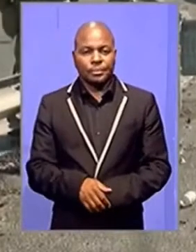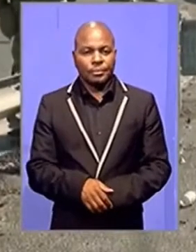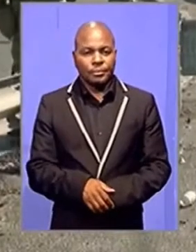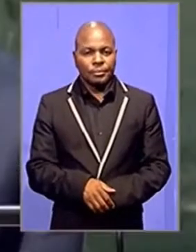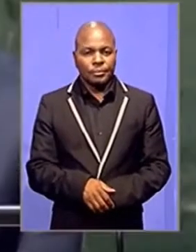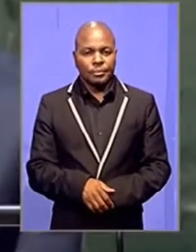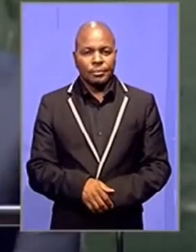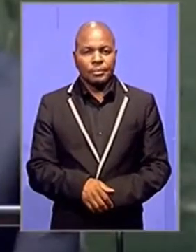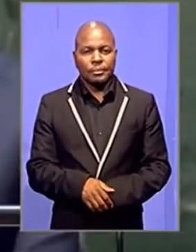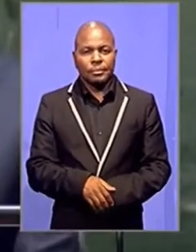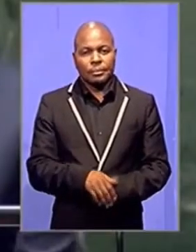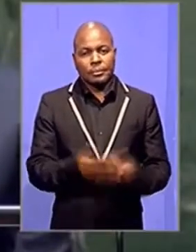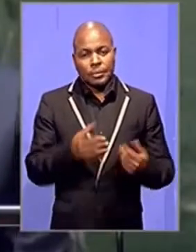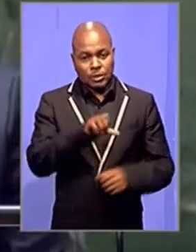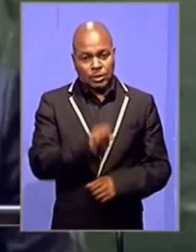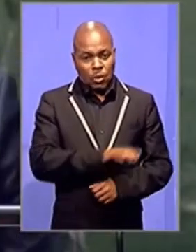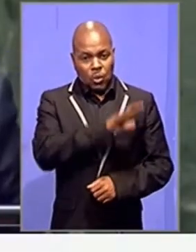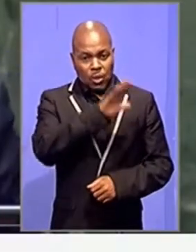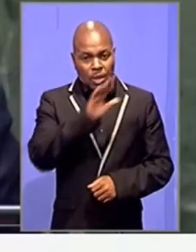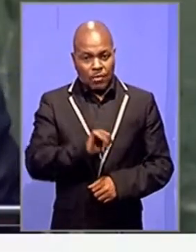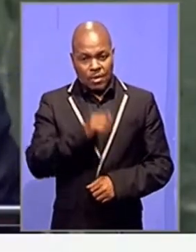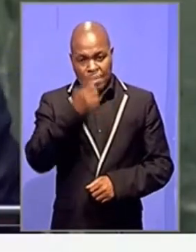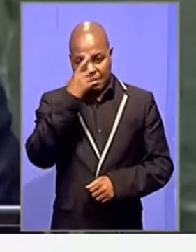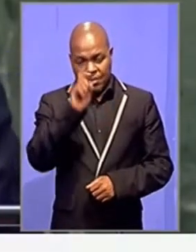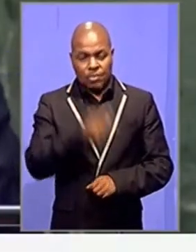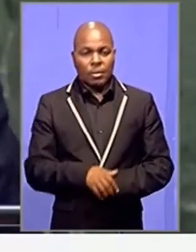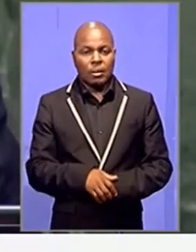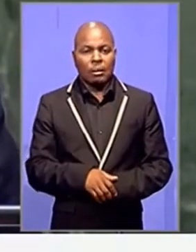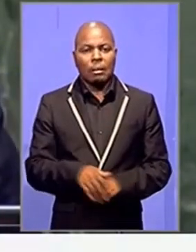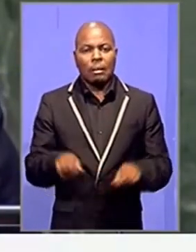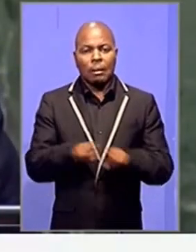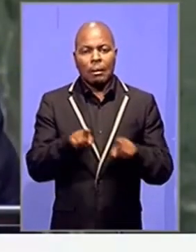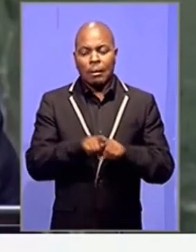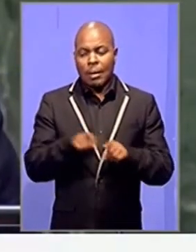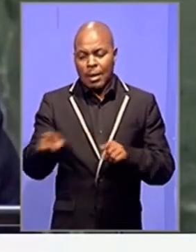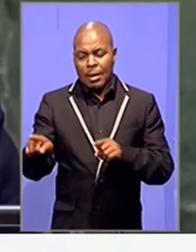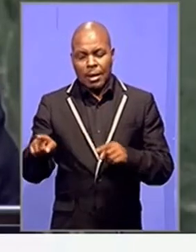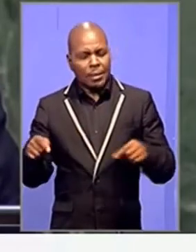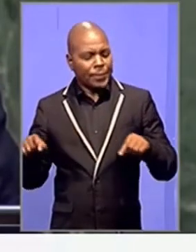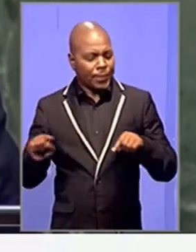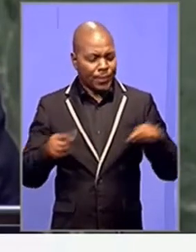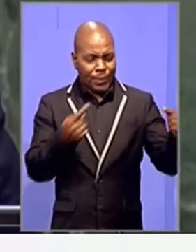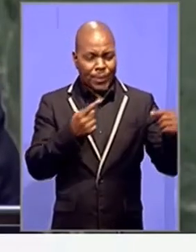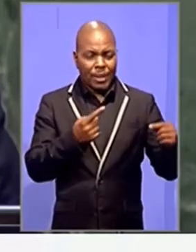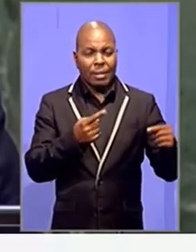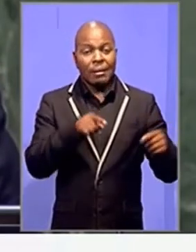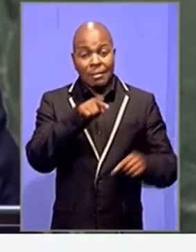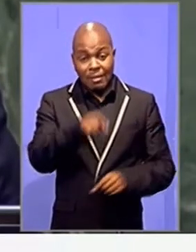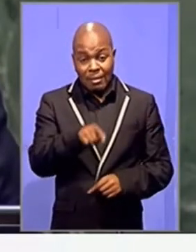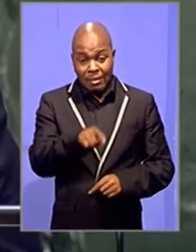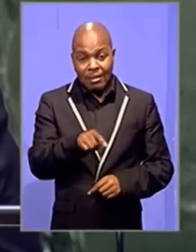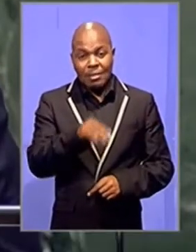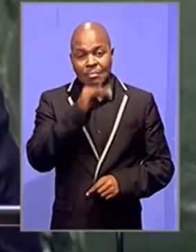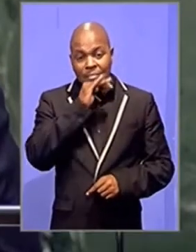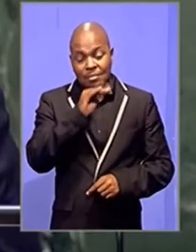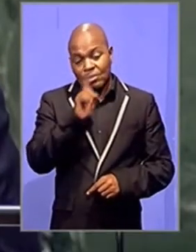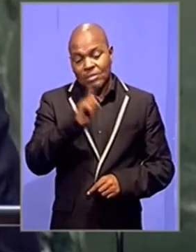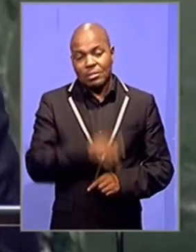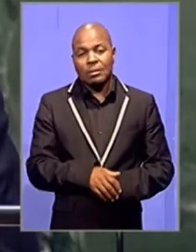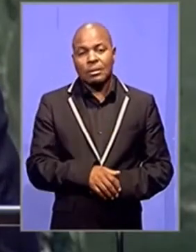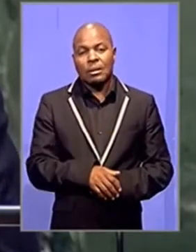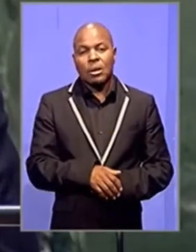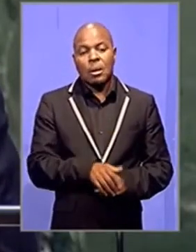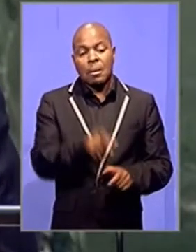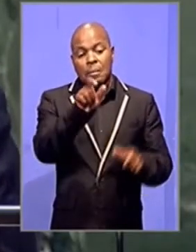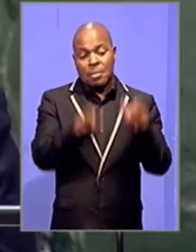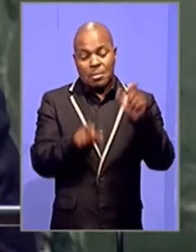of the view that this armed conflict, like all others, will result in unnecessary human